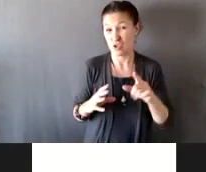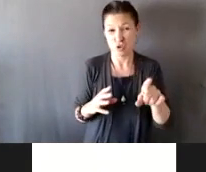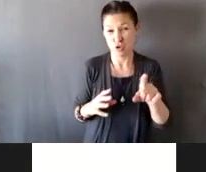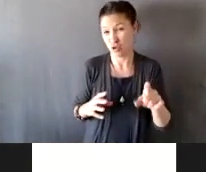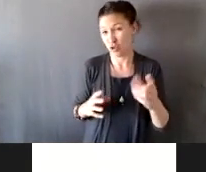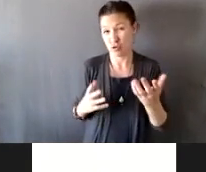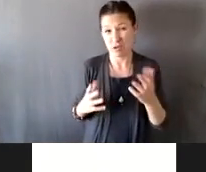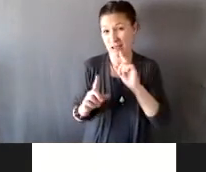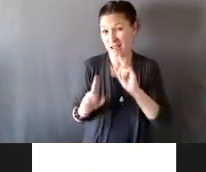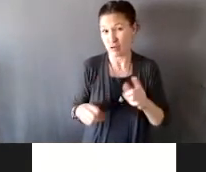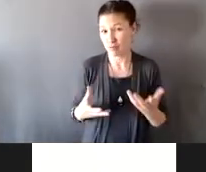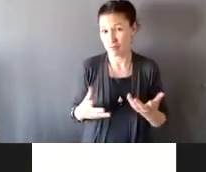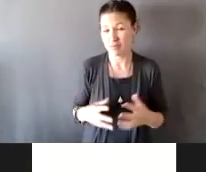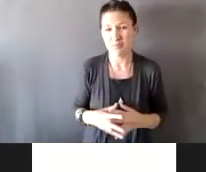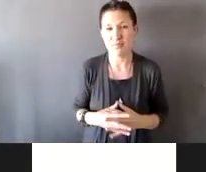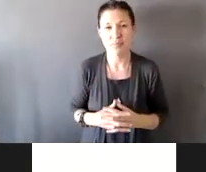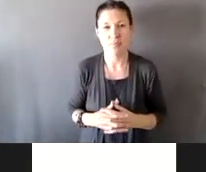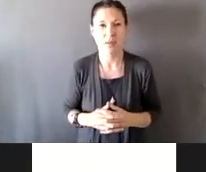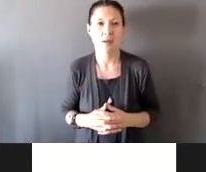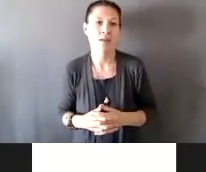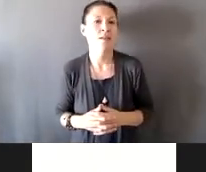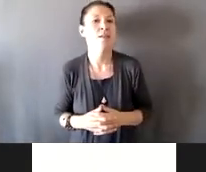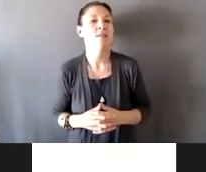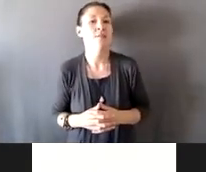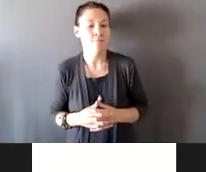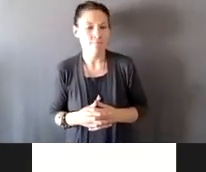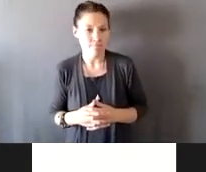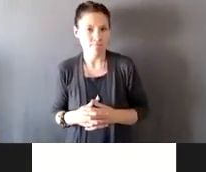All right. So yes,